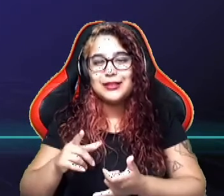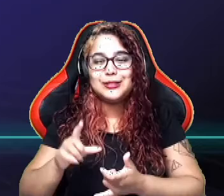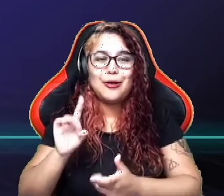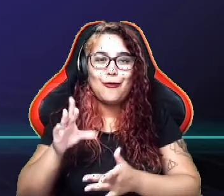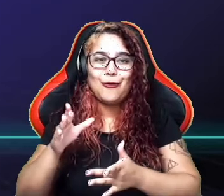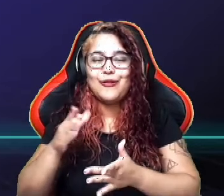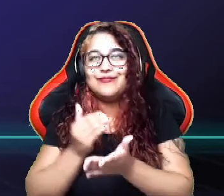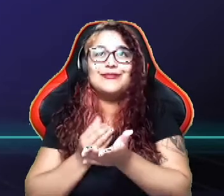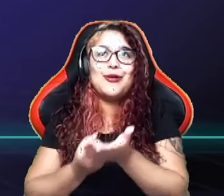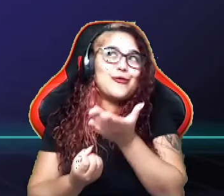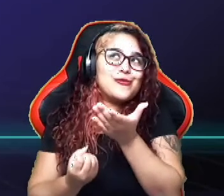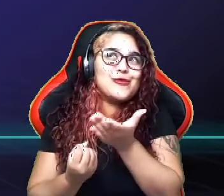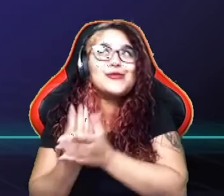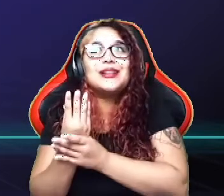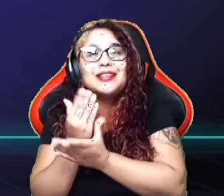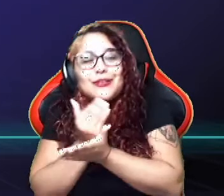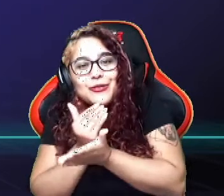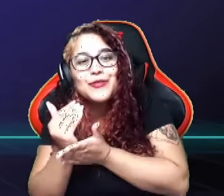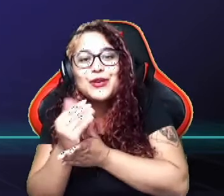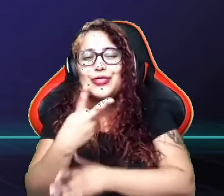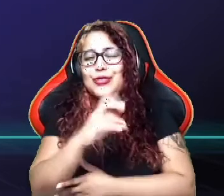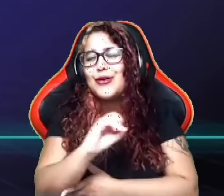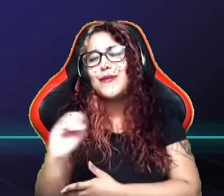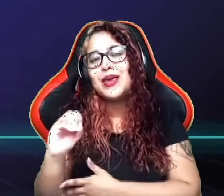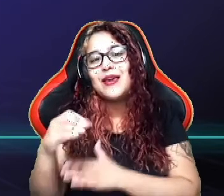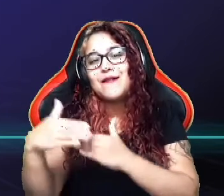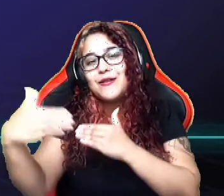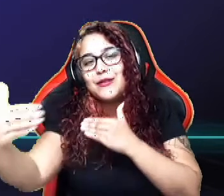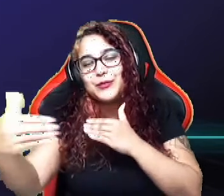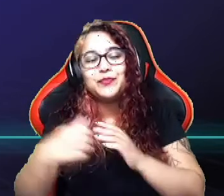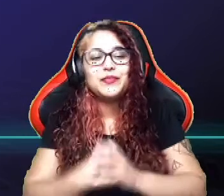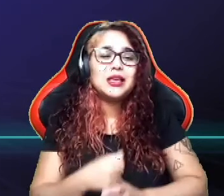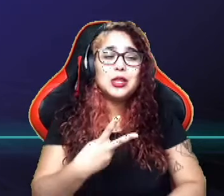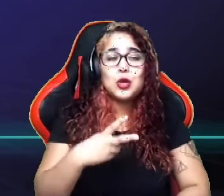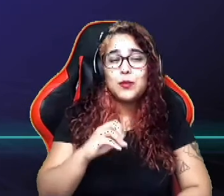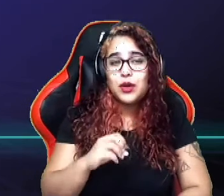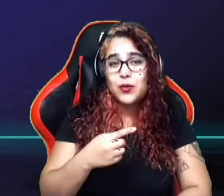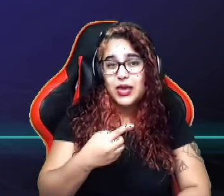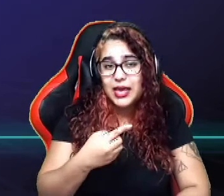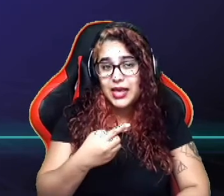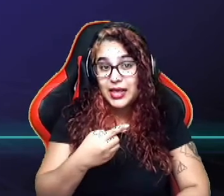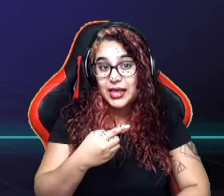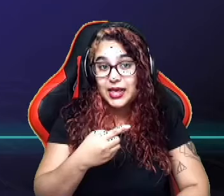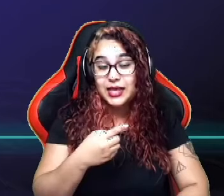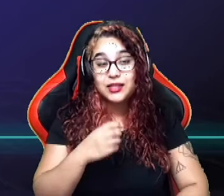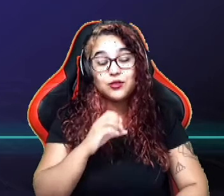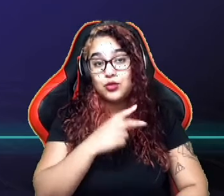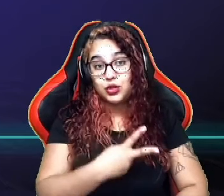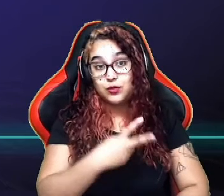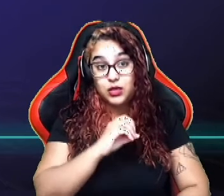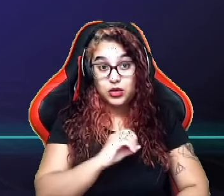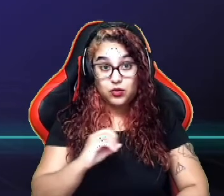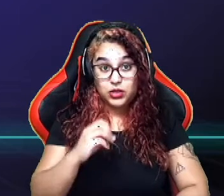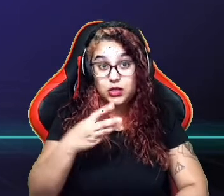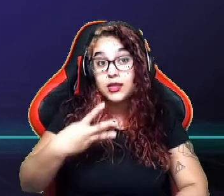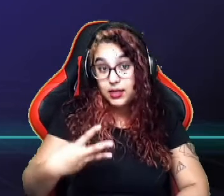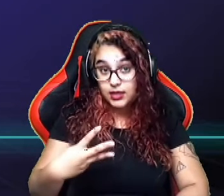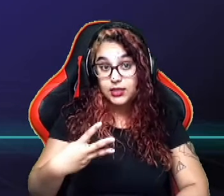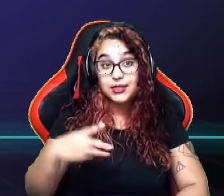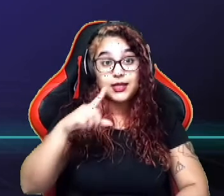gaming industry for many people in Portugal started in 2003 in the 21st